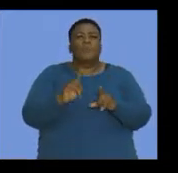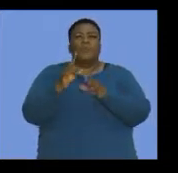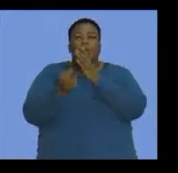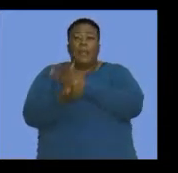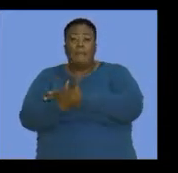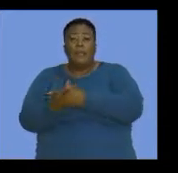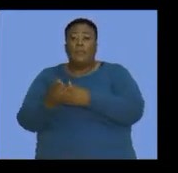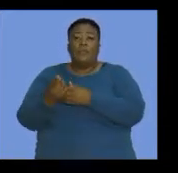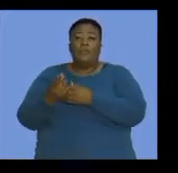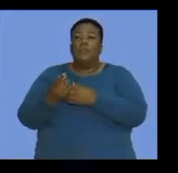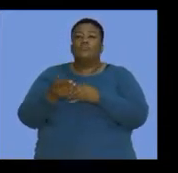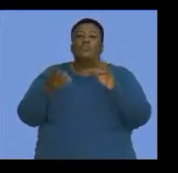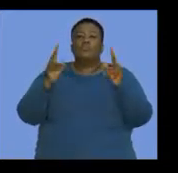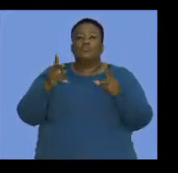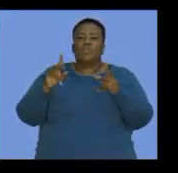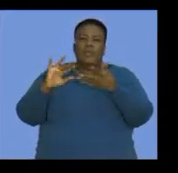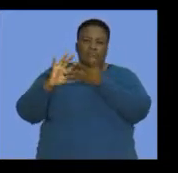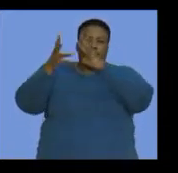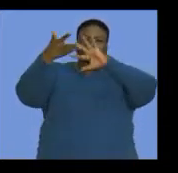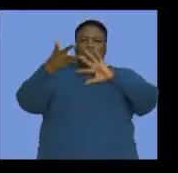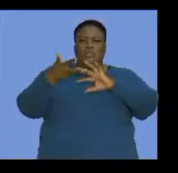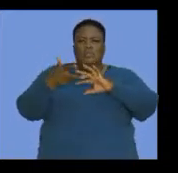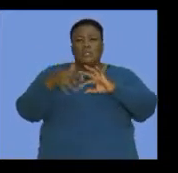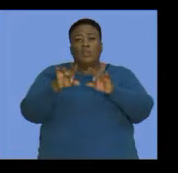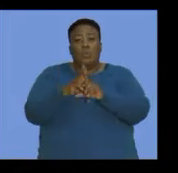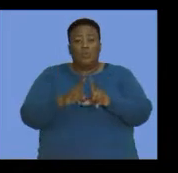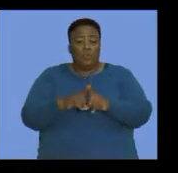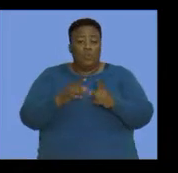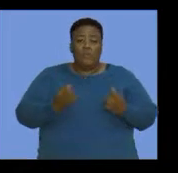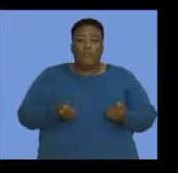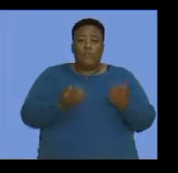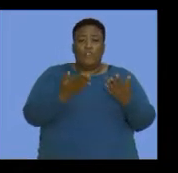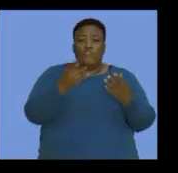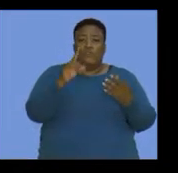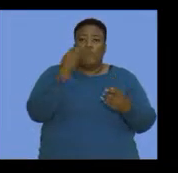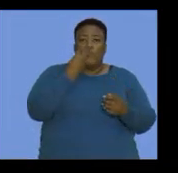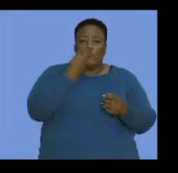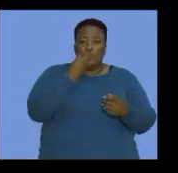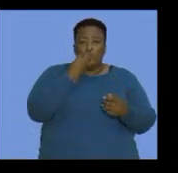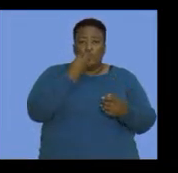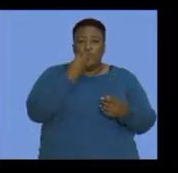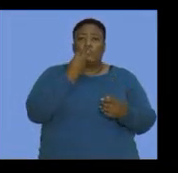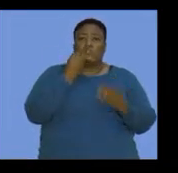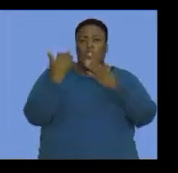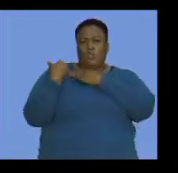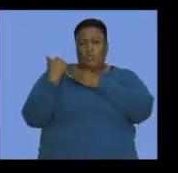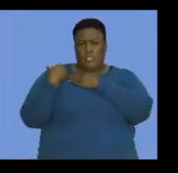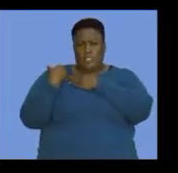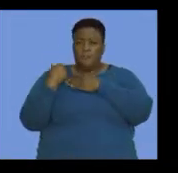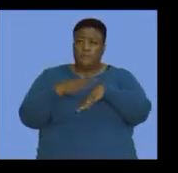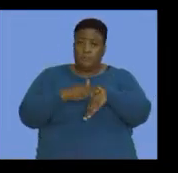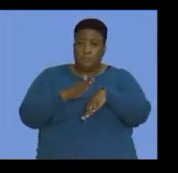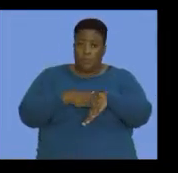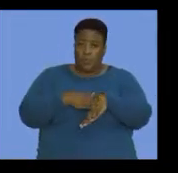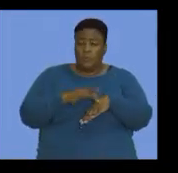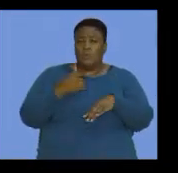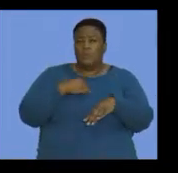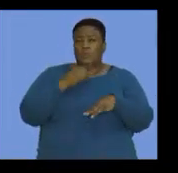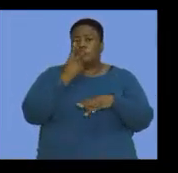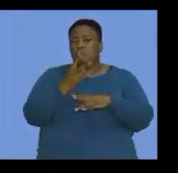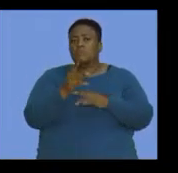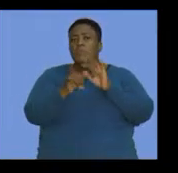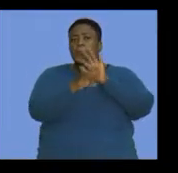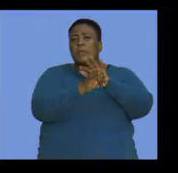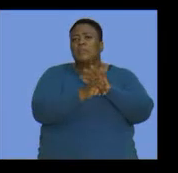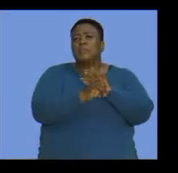climate stabilization and the provision of food security. Okay, so further on, let's look